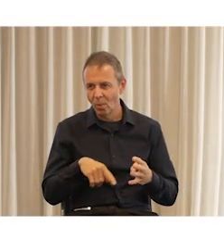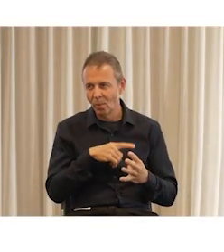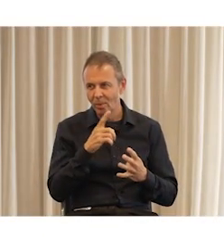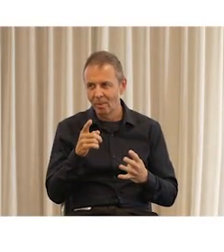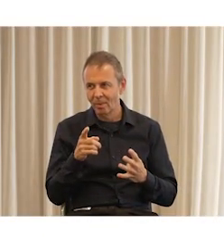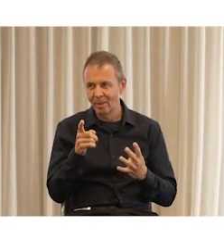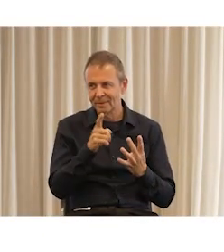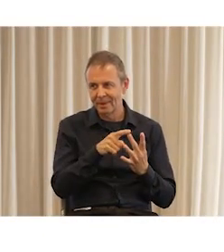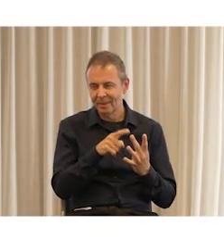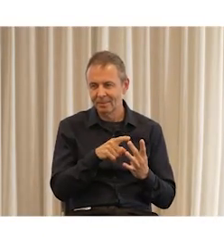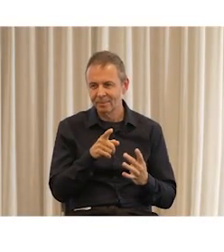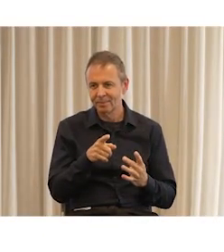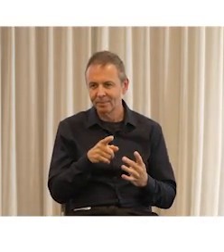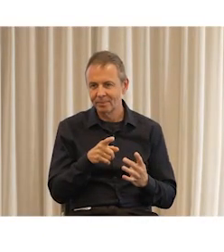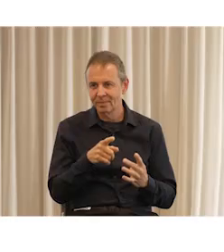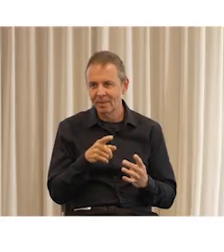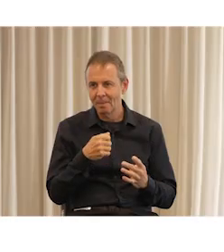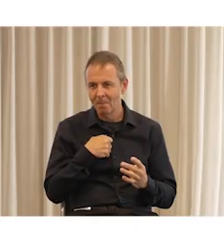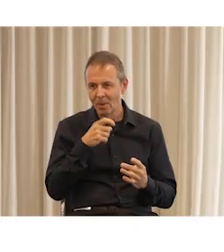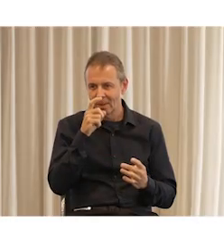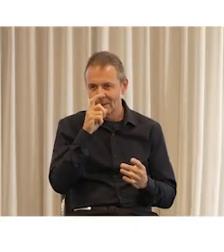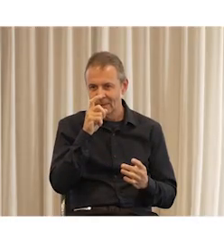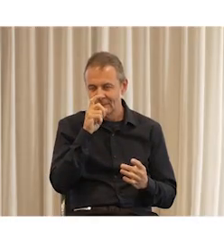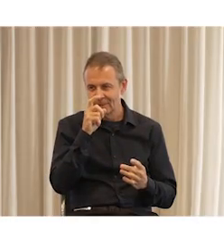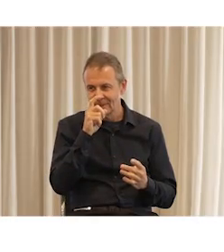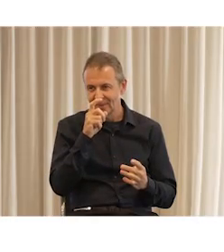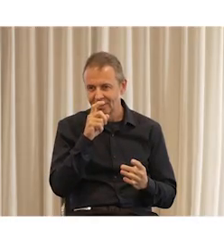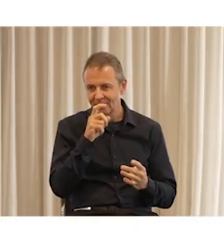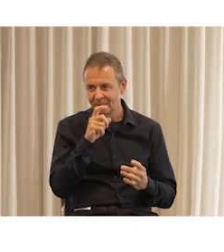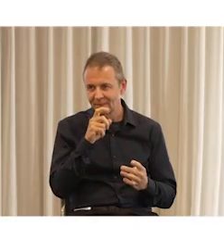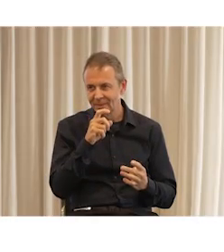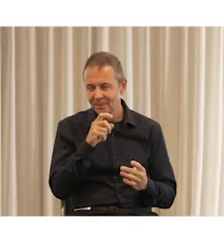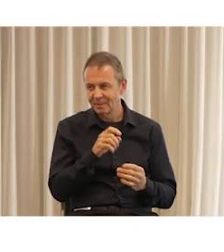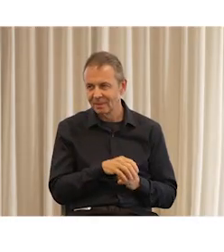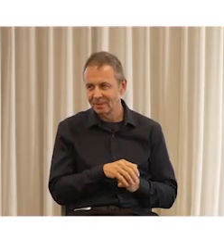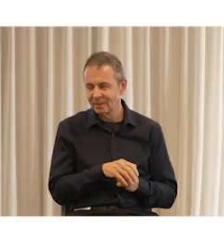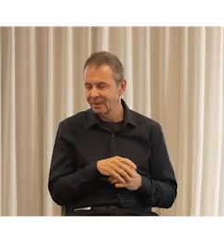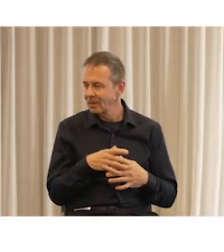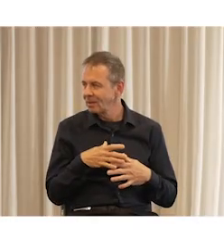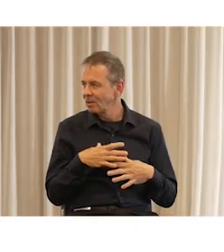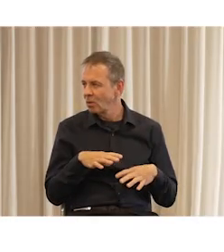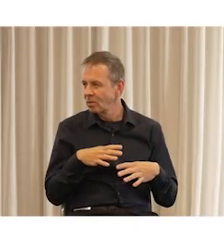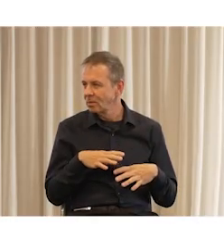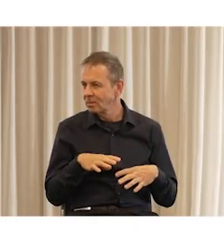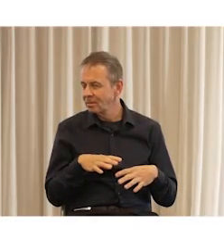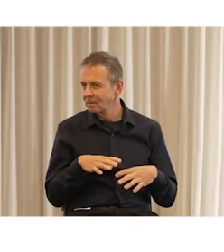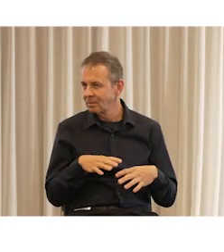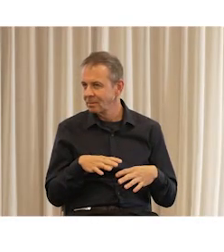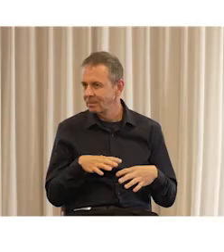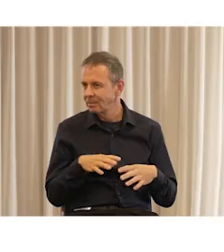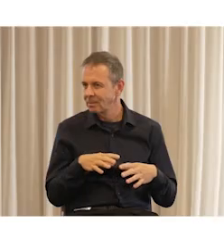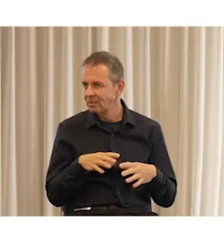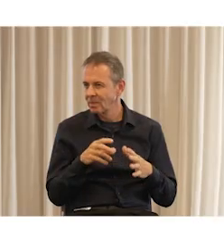left, and she wore my sister's character costume with my sister used to dance. And so the character costume is a